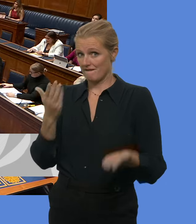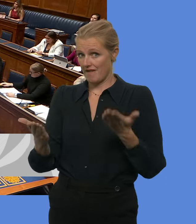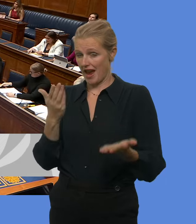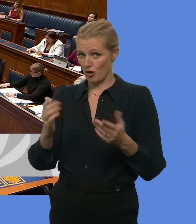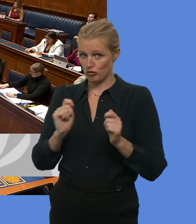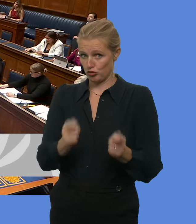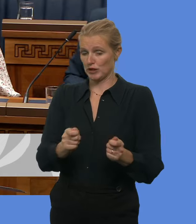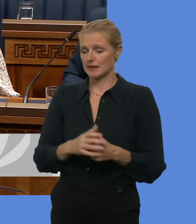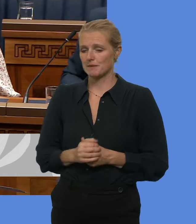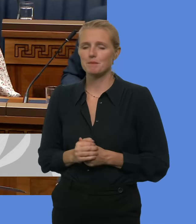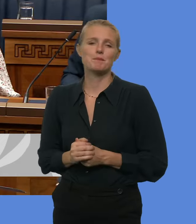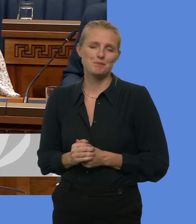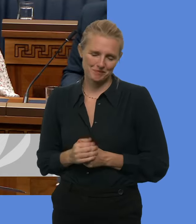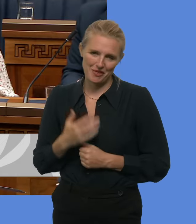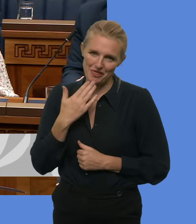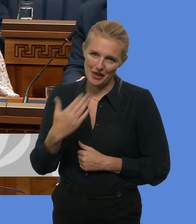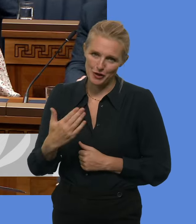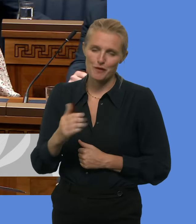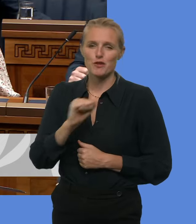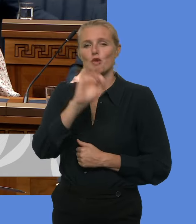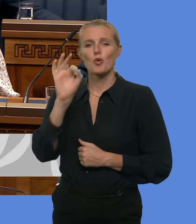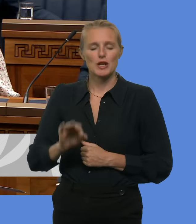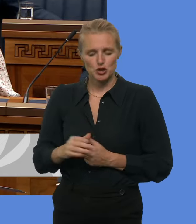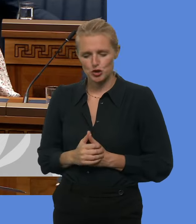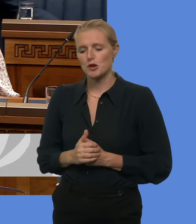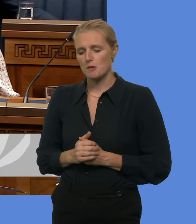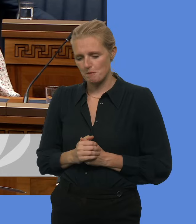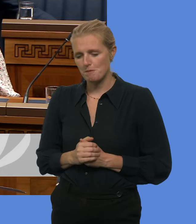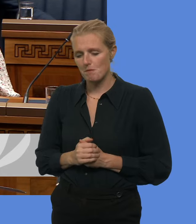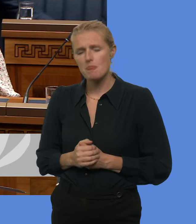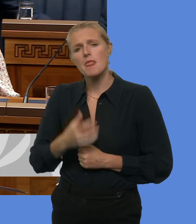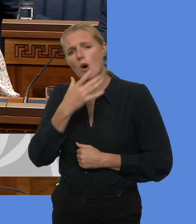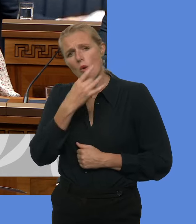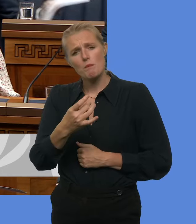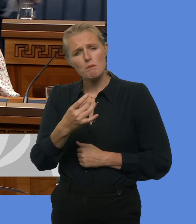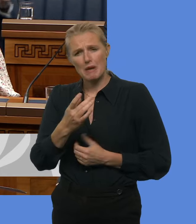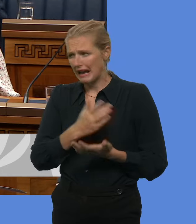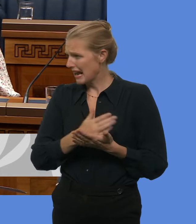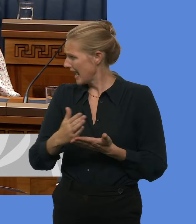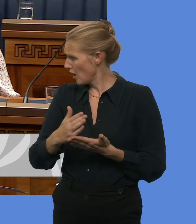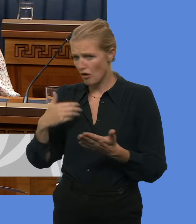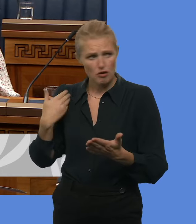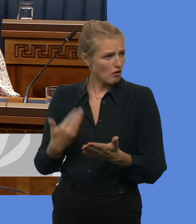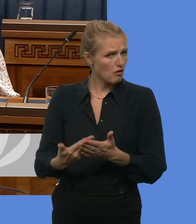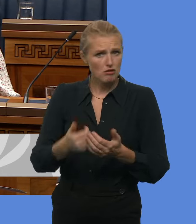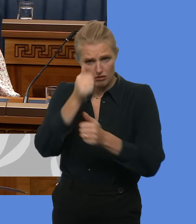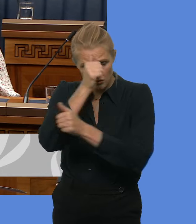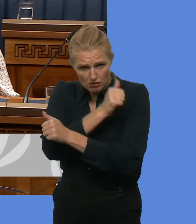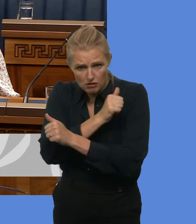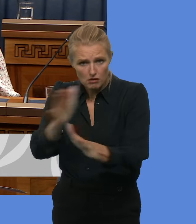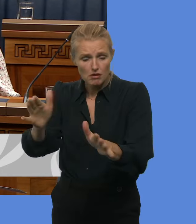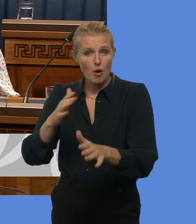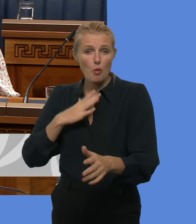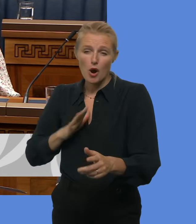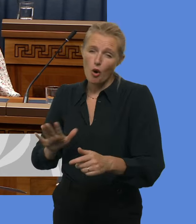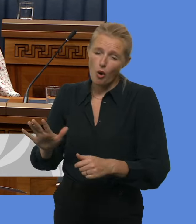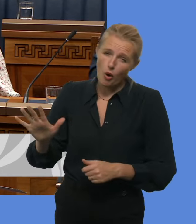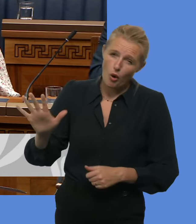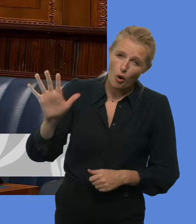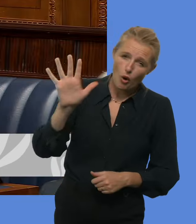Thank you, Mr. Speaker. Thank the member for her question. And I hope that we have made it clear thus far that we want every part of